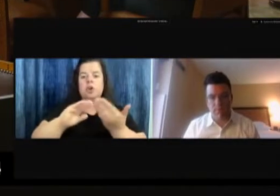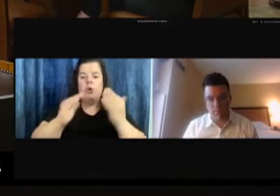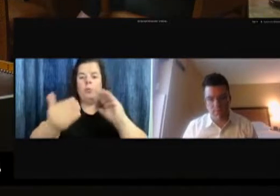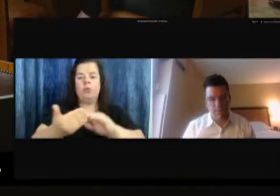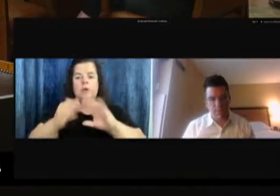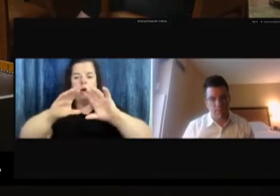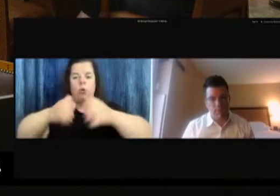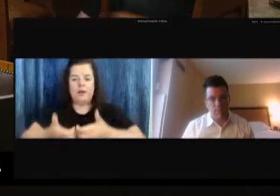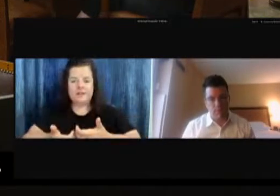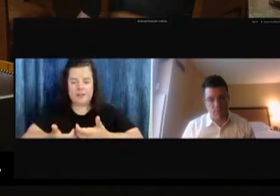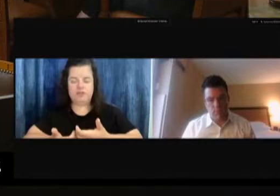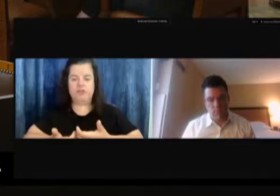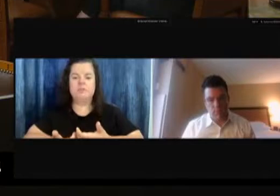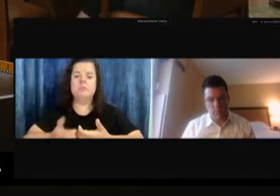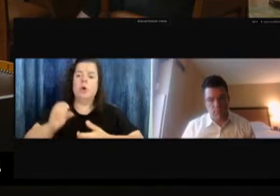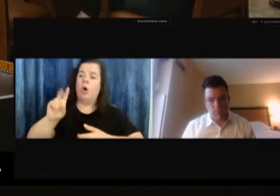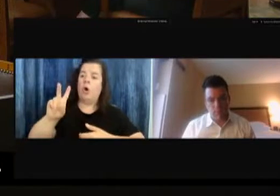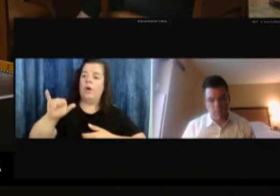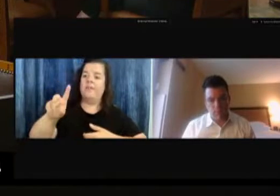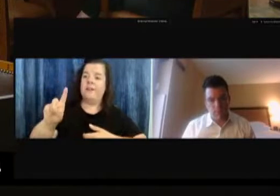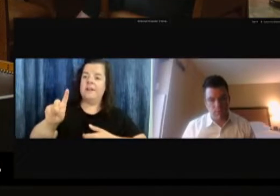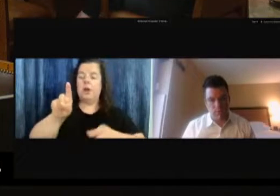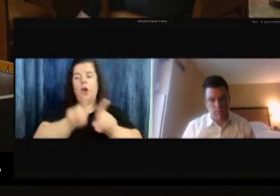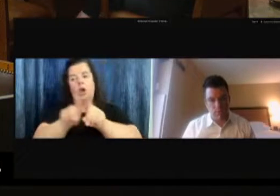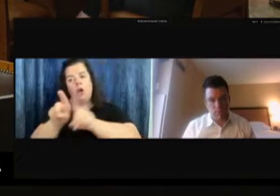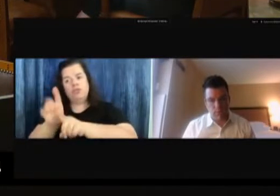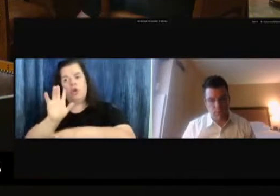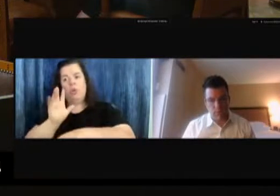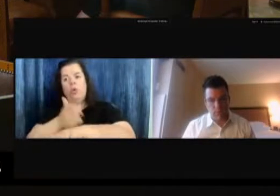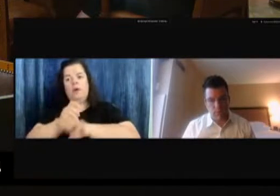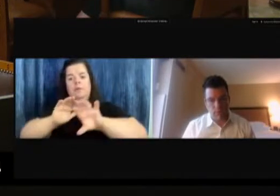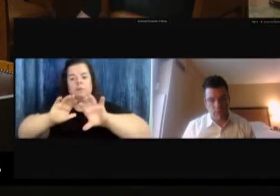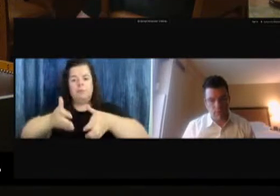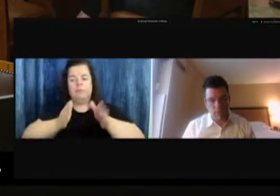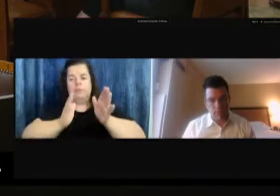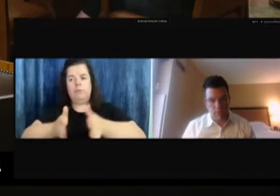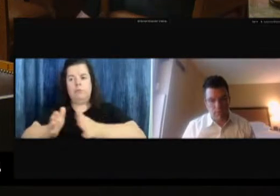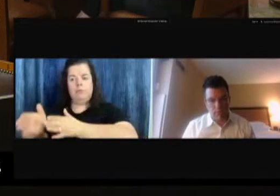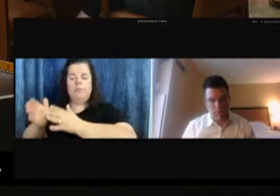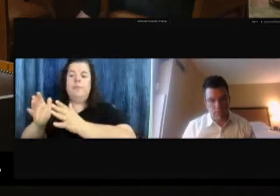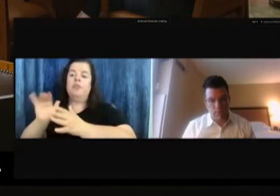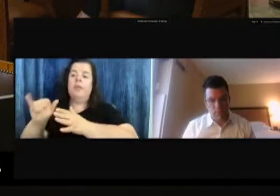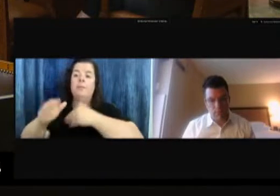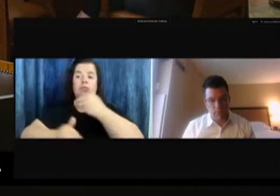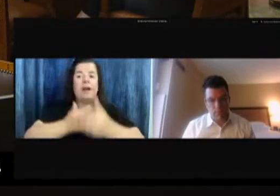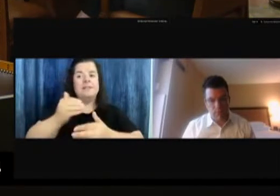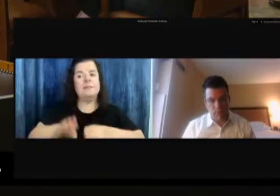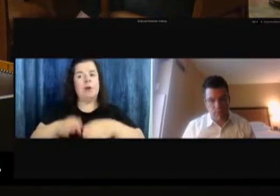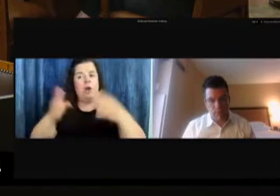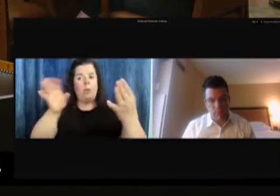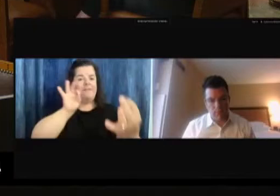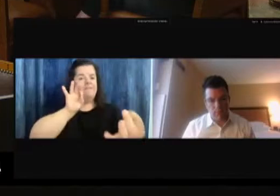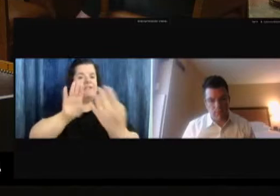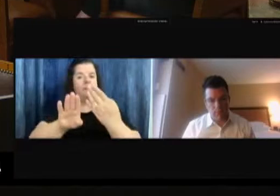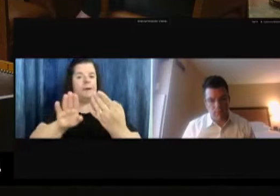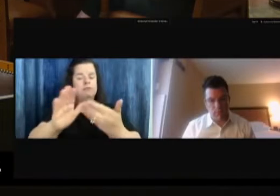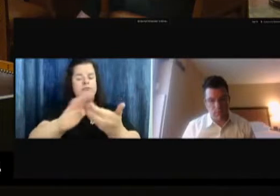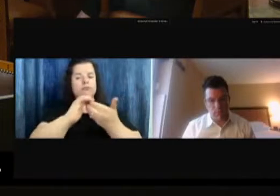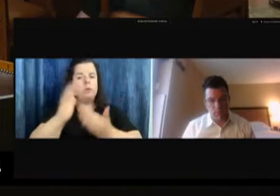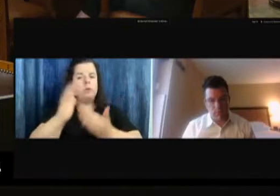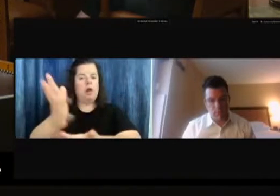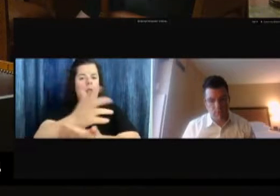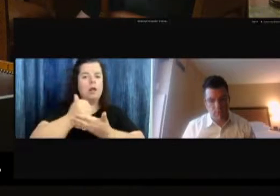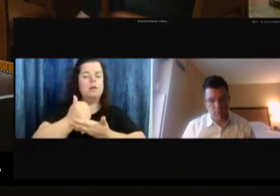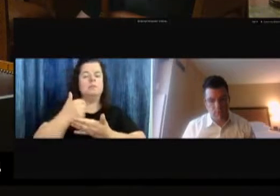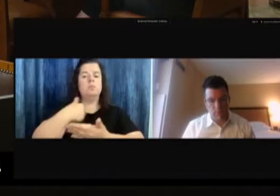organization, which OBID is. We also organize stakeholders. So the process has been open. Feedback has been collected, and